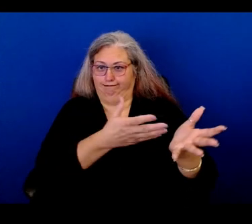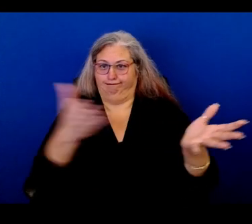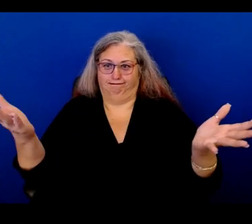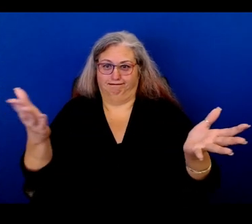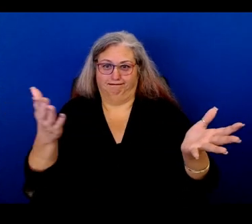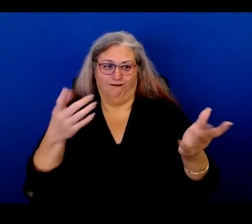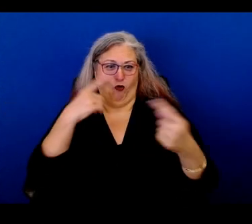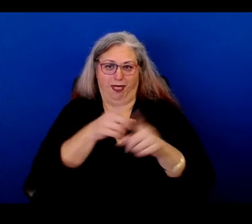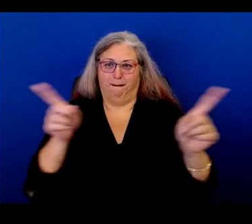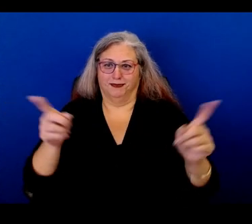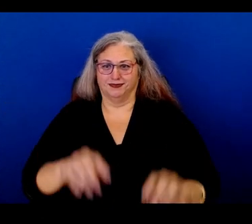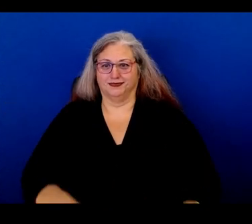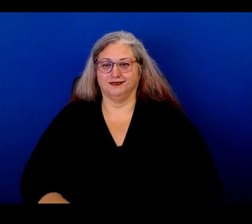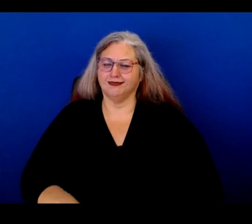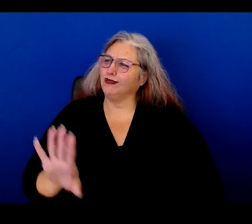that. I love that.